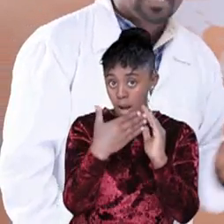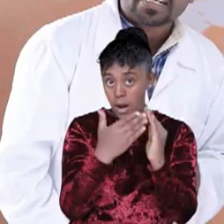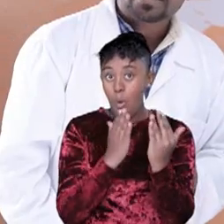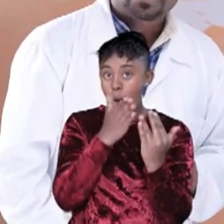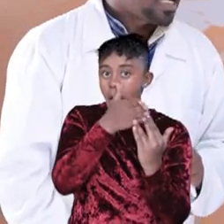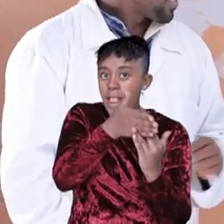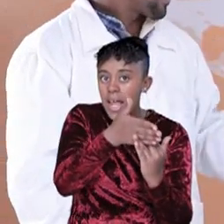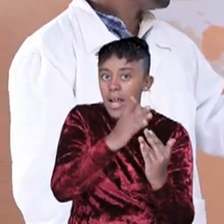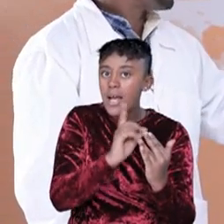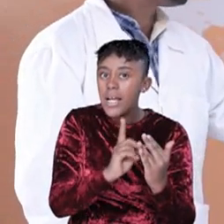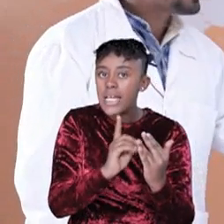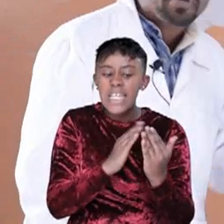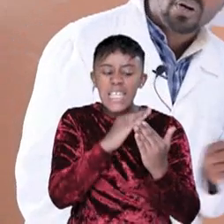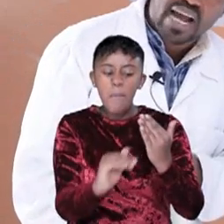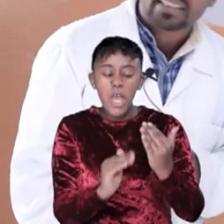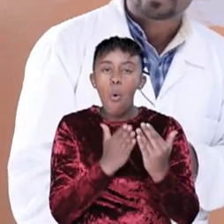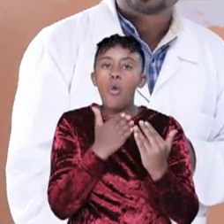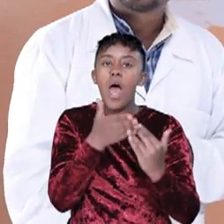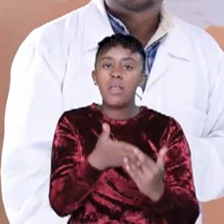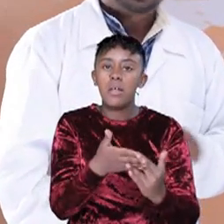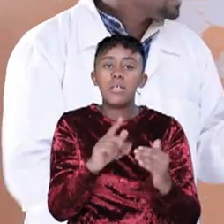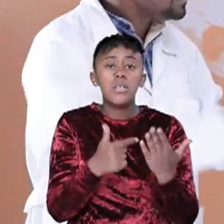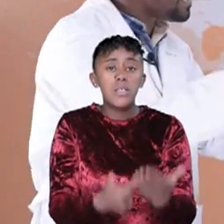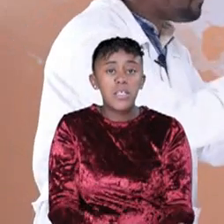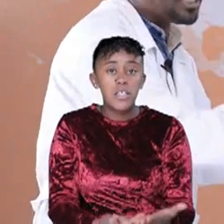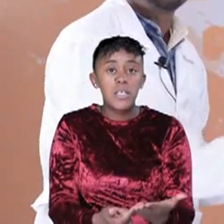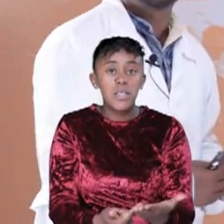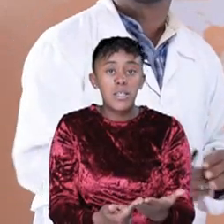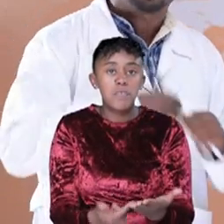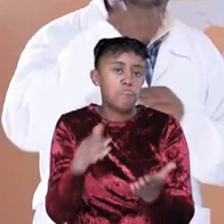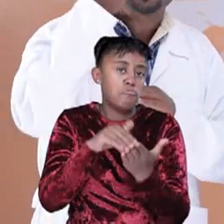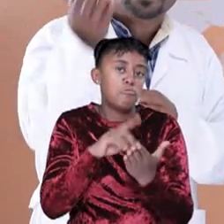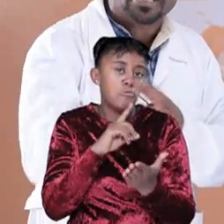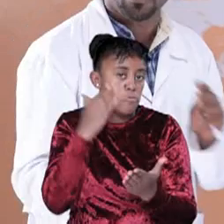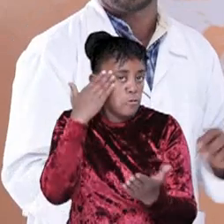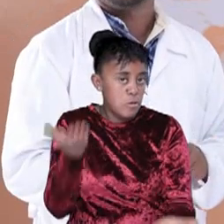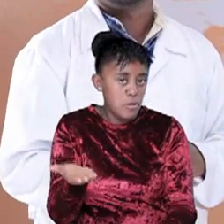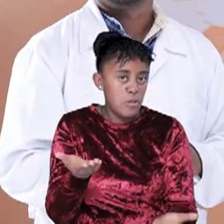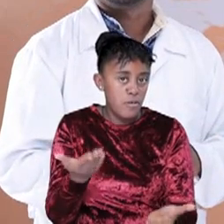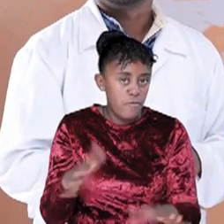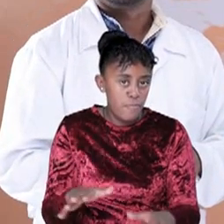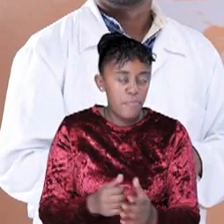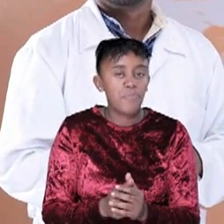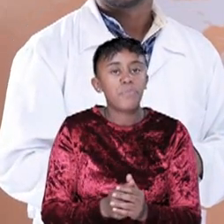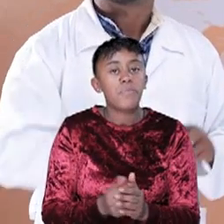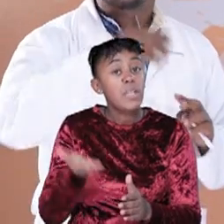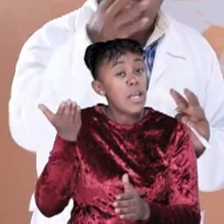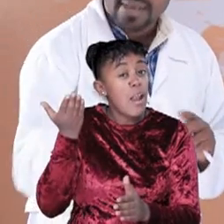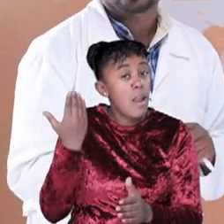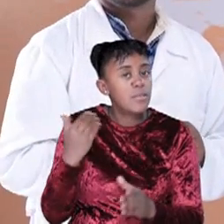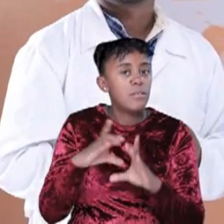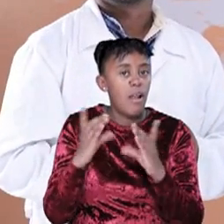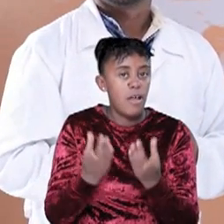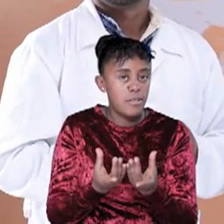what conductors and what is semiconductors. This is a revision for you because you learned this one. In